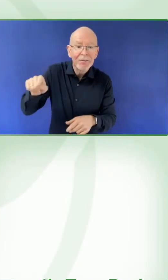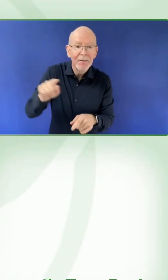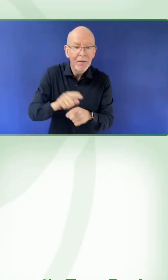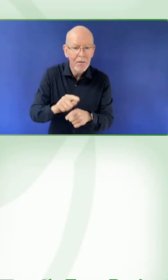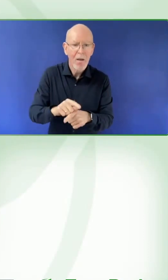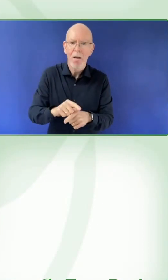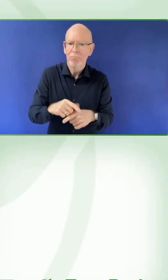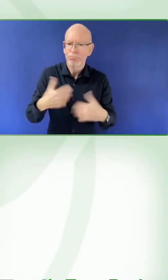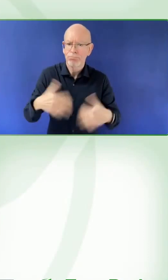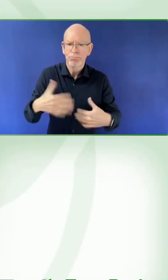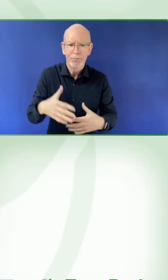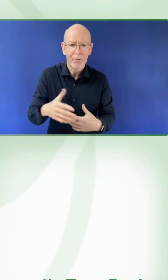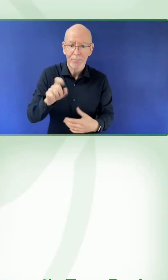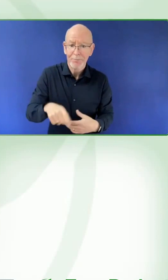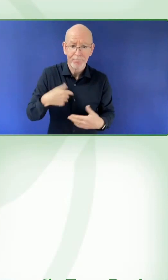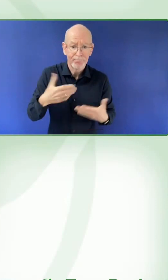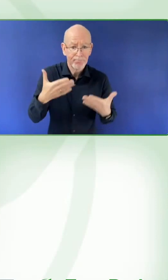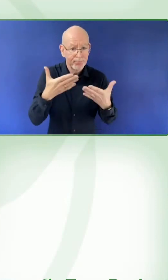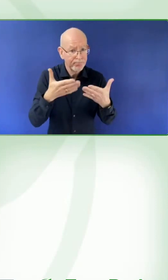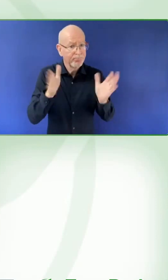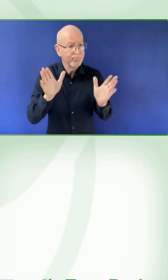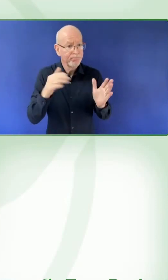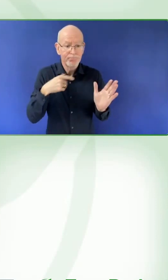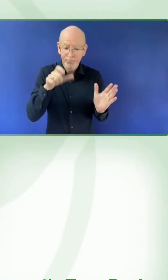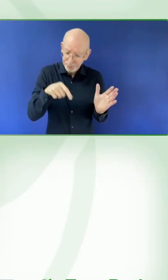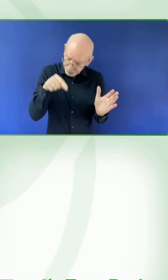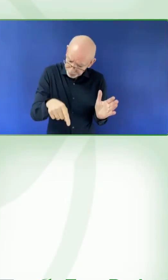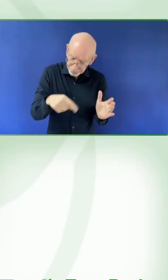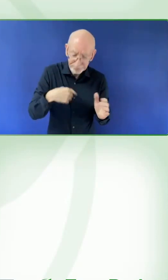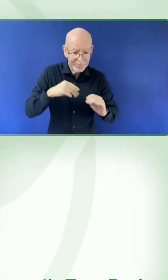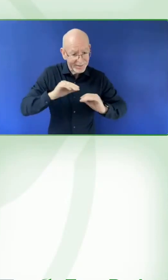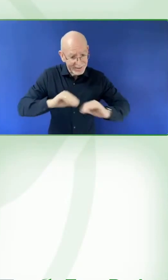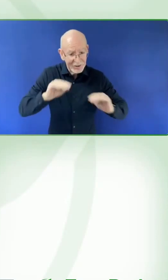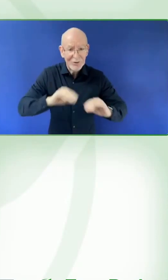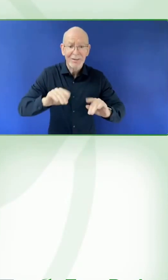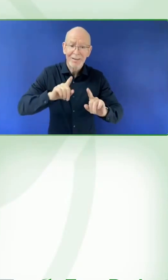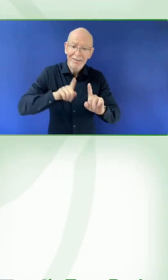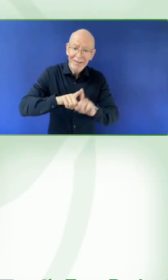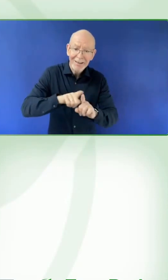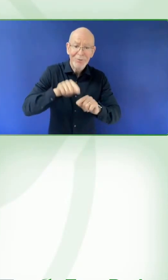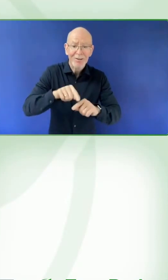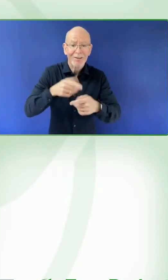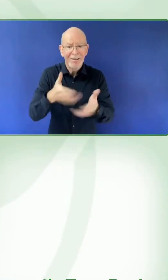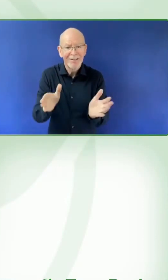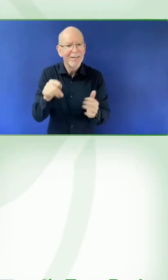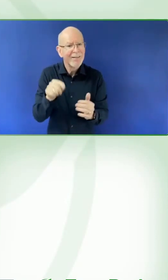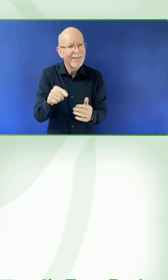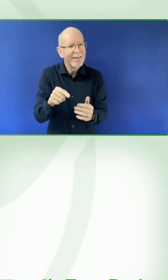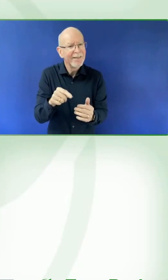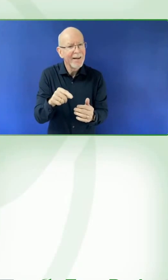point. Training of individuals in sexual education, and